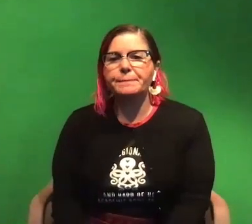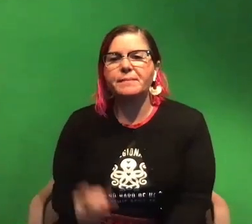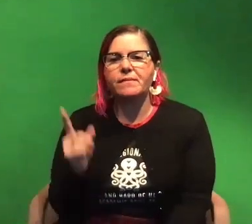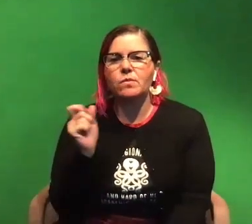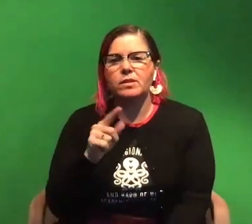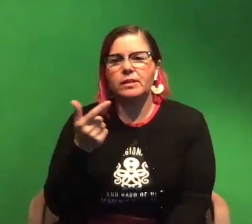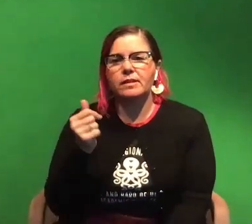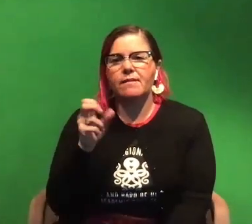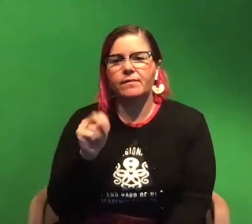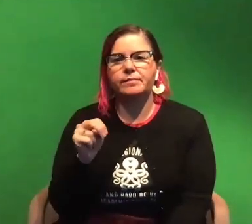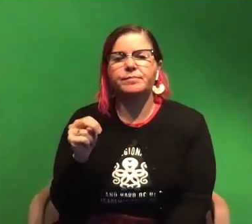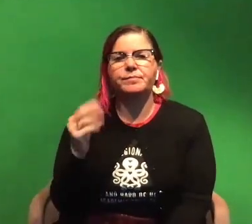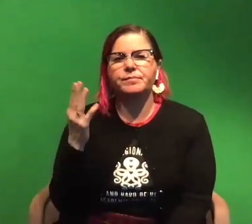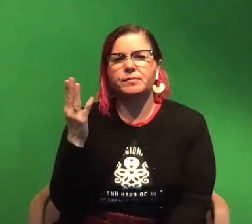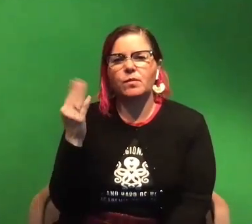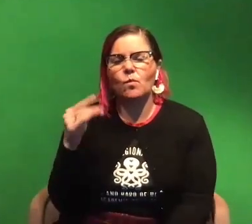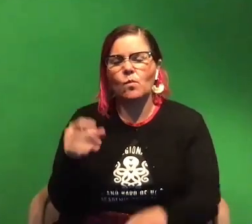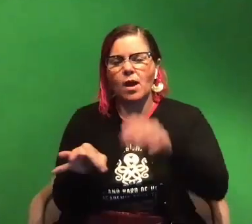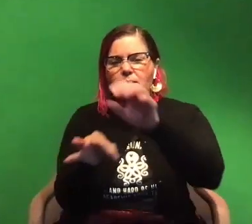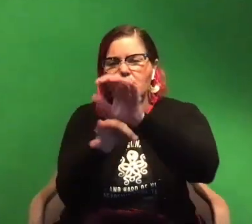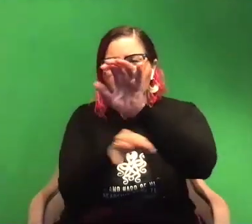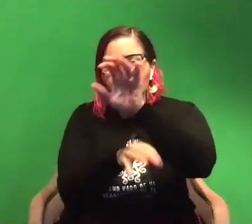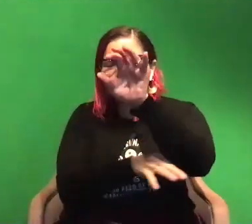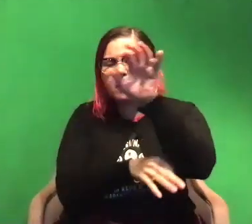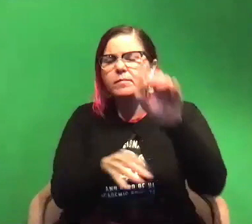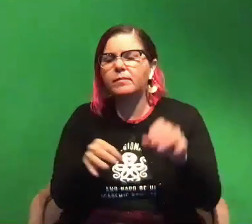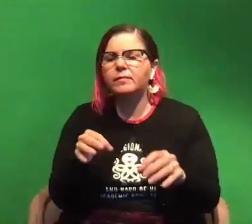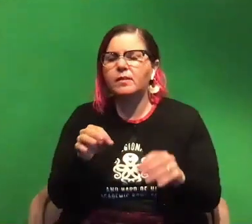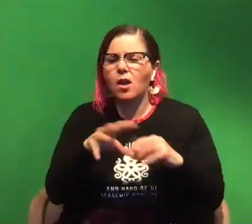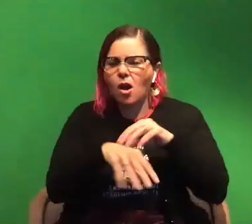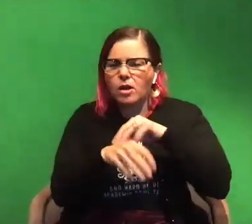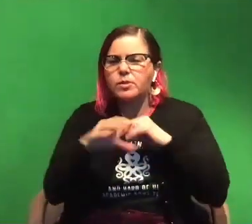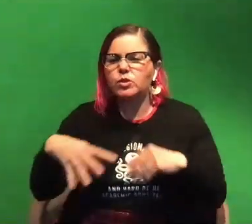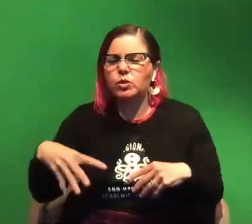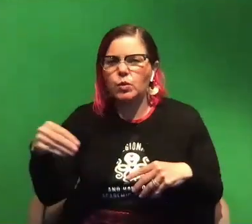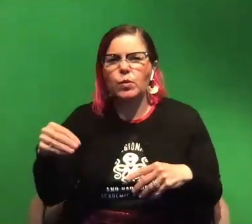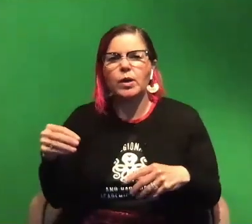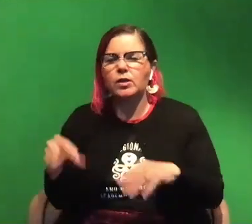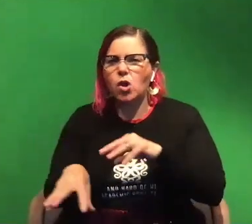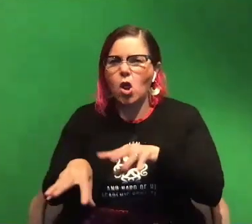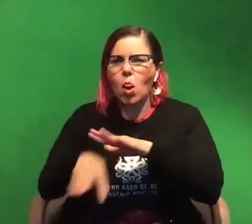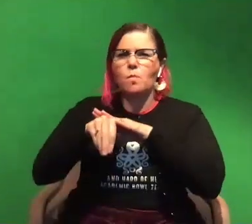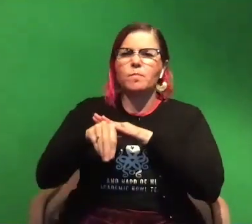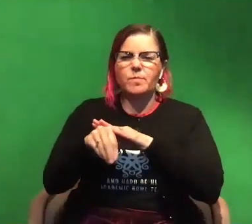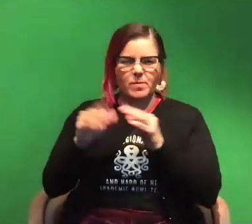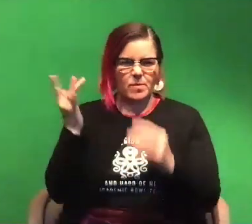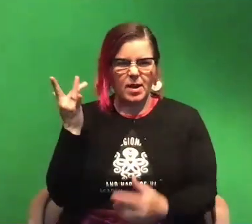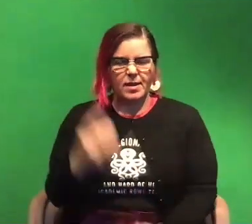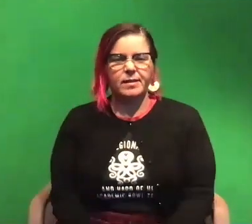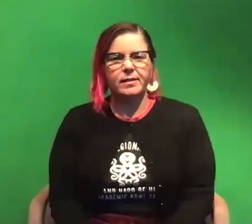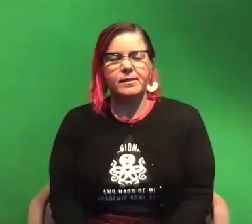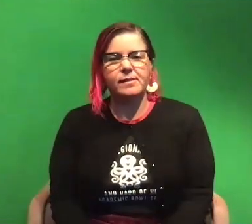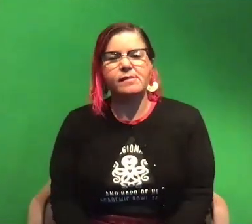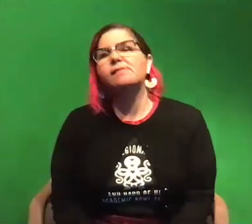Gavin. Why are the suction cups on octopus and squid so suctiony? Well, that's a really